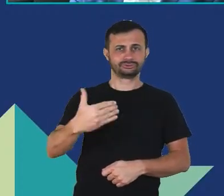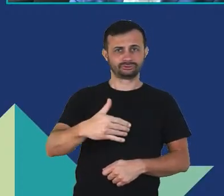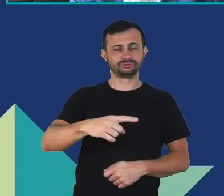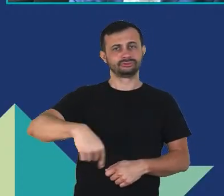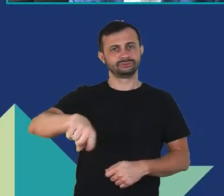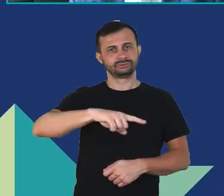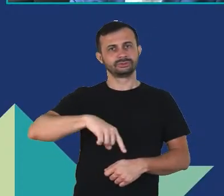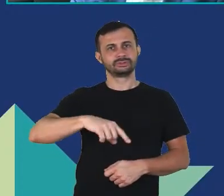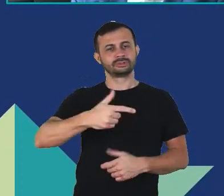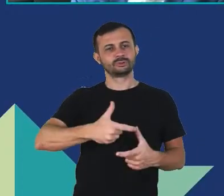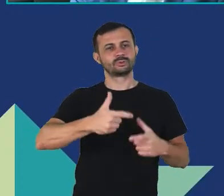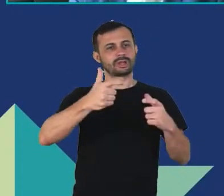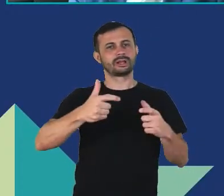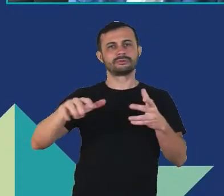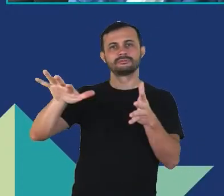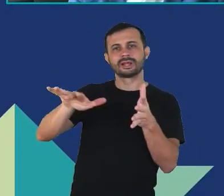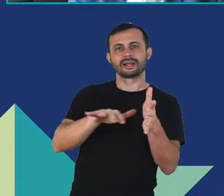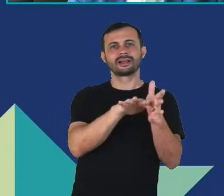of AAN.